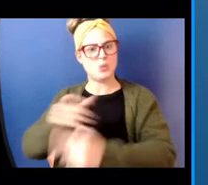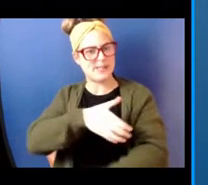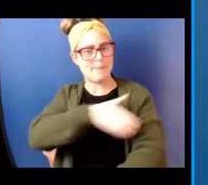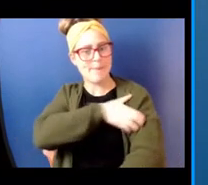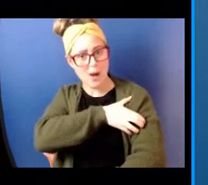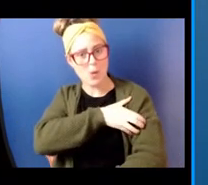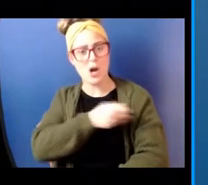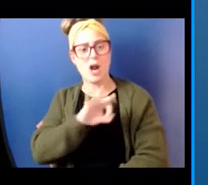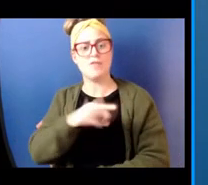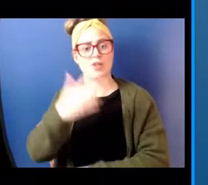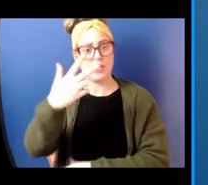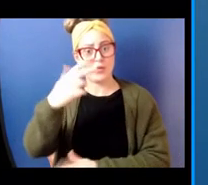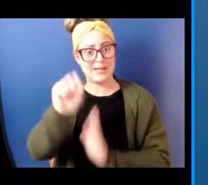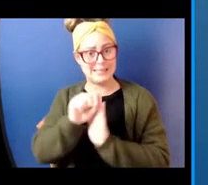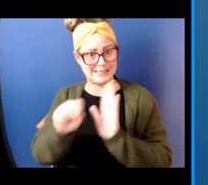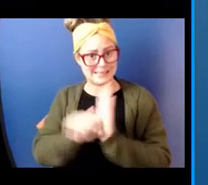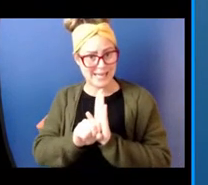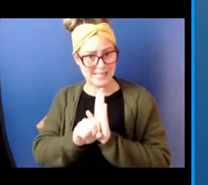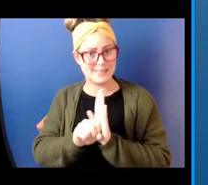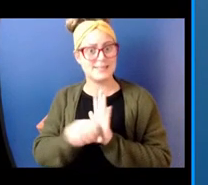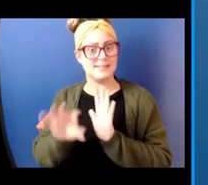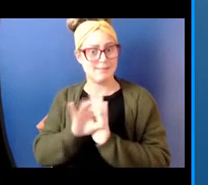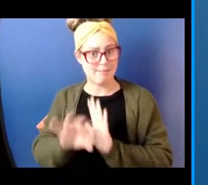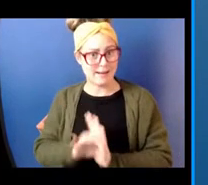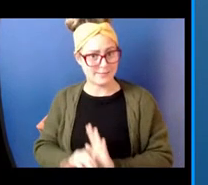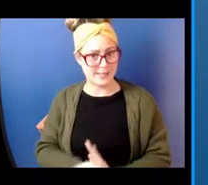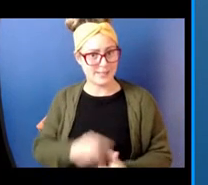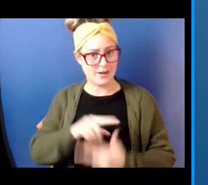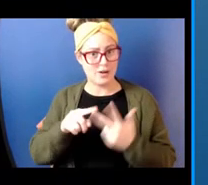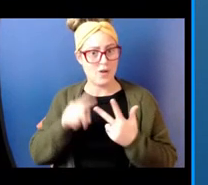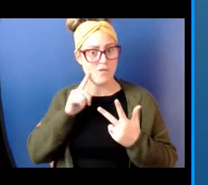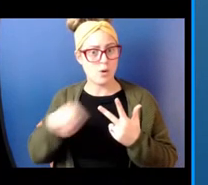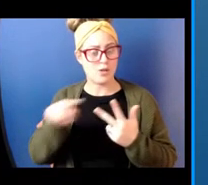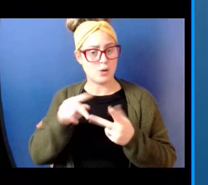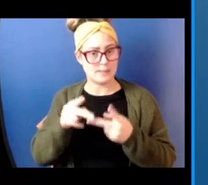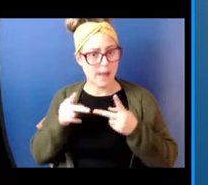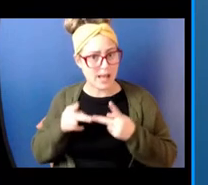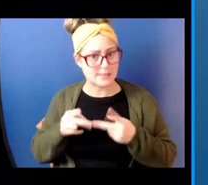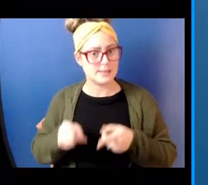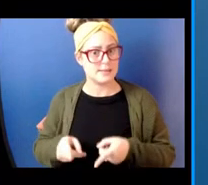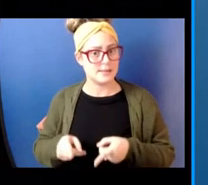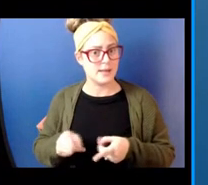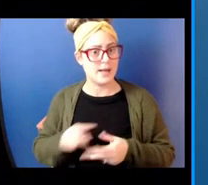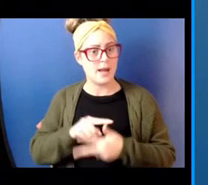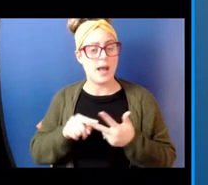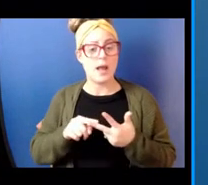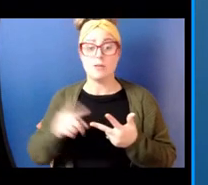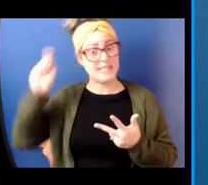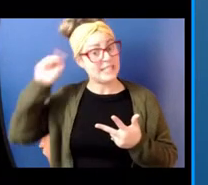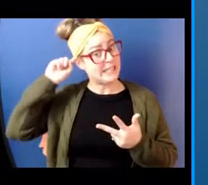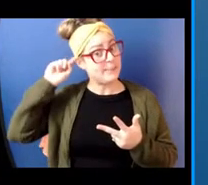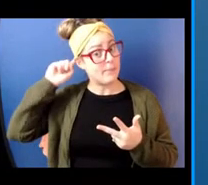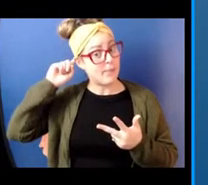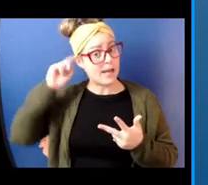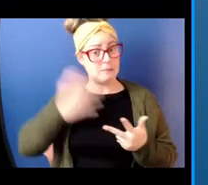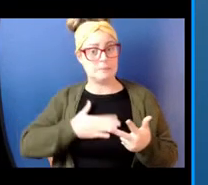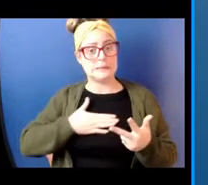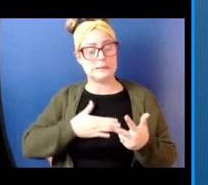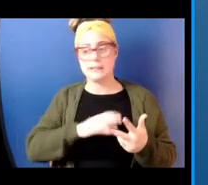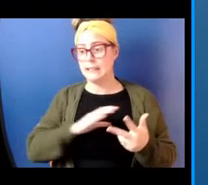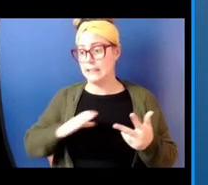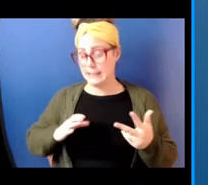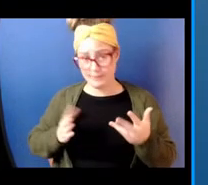the three states that have been selected for those spots and so I would be mindful of the fact as a committee